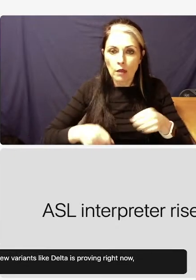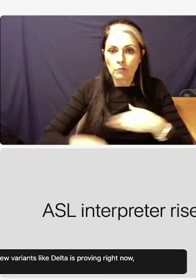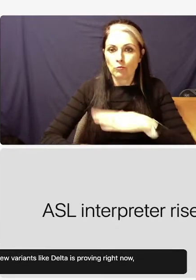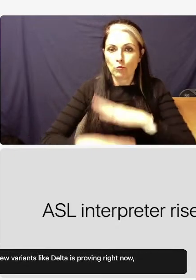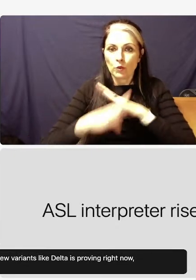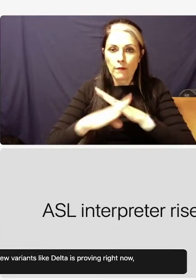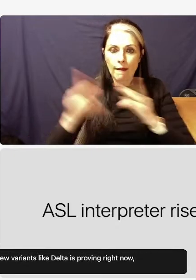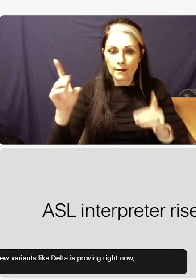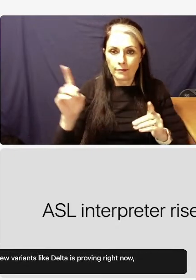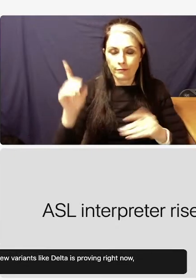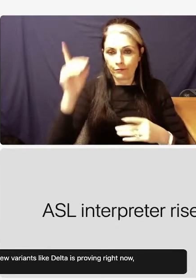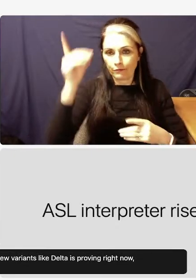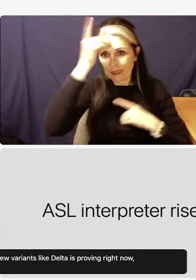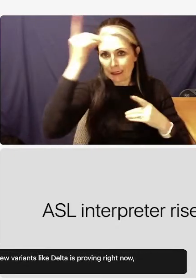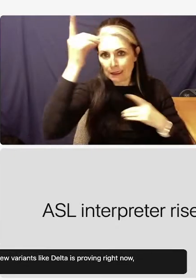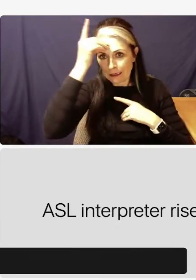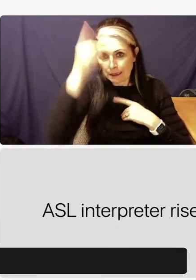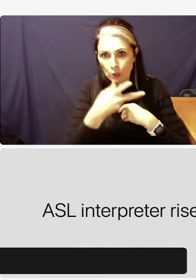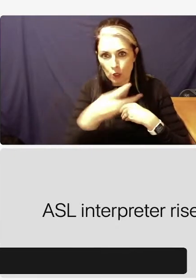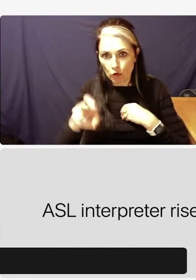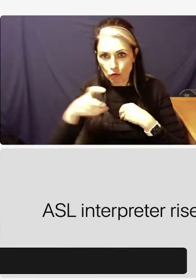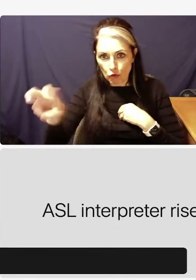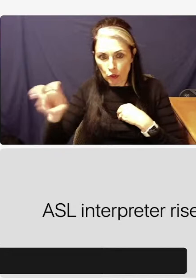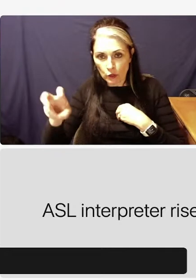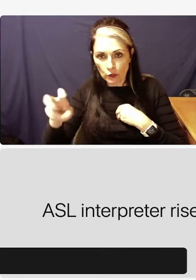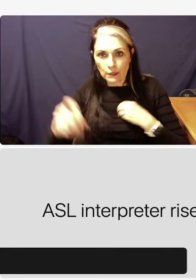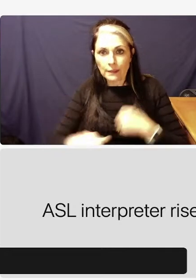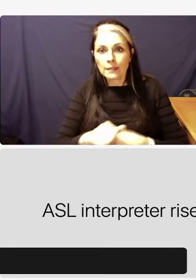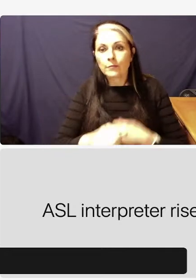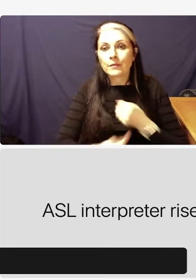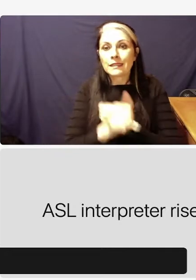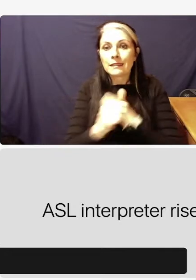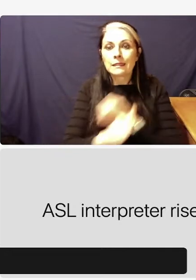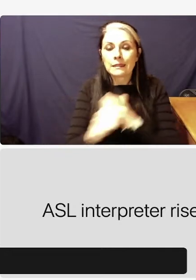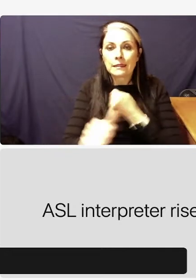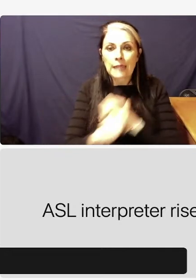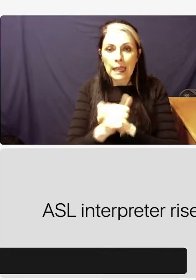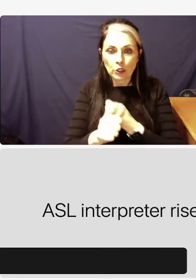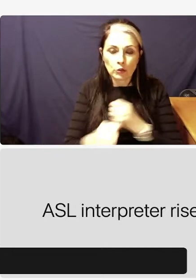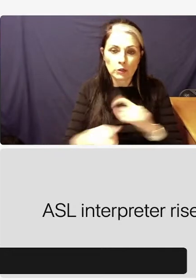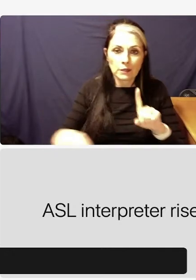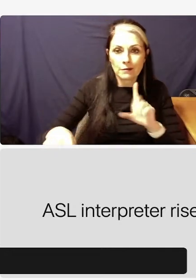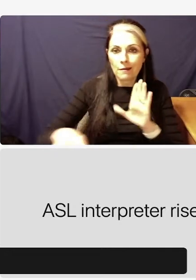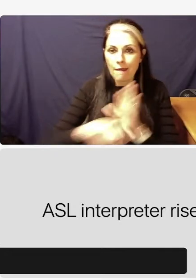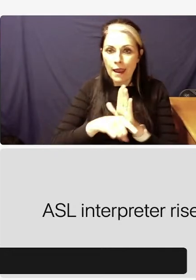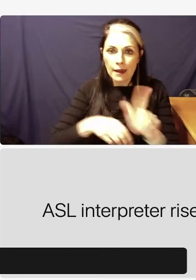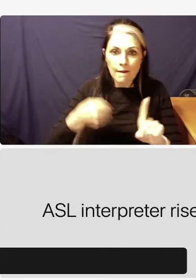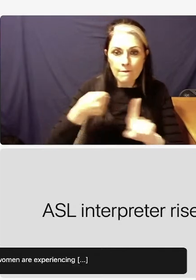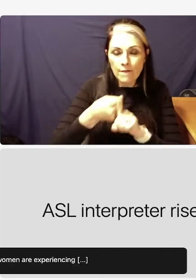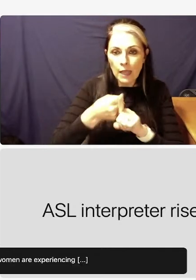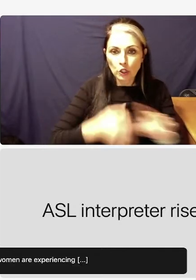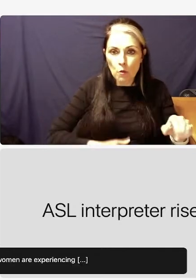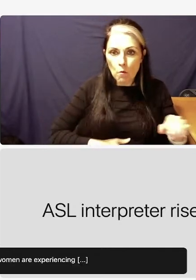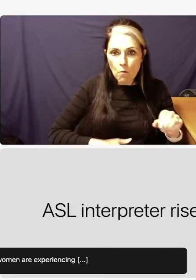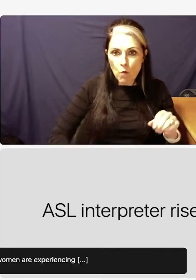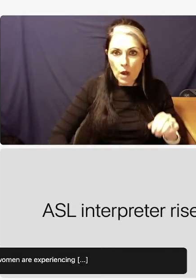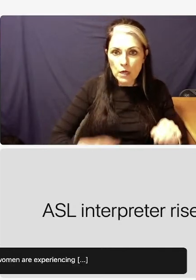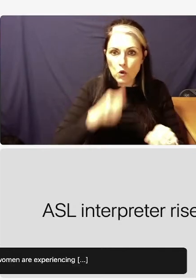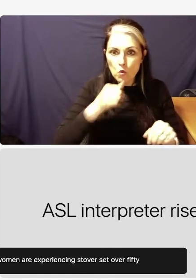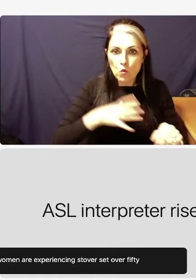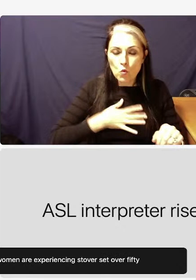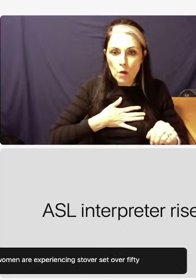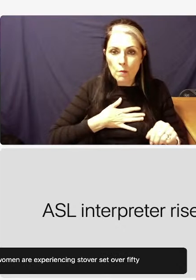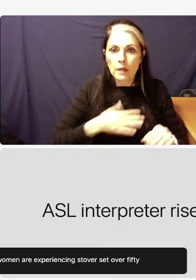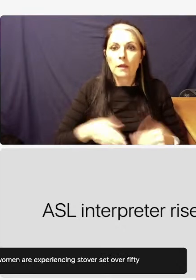transmission furthermore there are dangerous side effects to vaccinate pregnant women are experiencing stillbirths at over 50 times